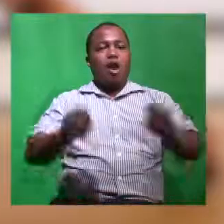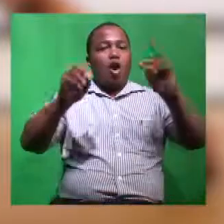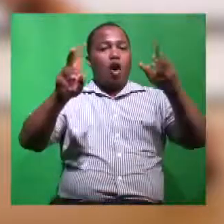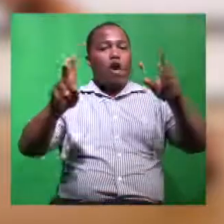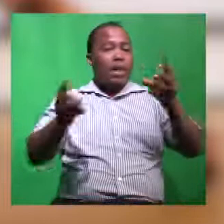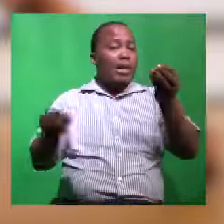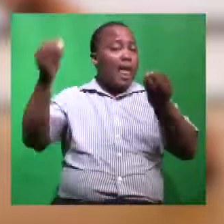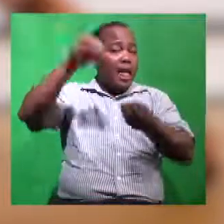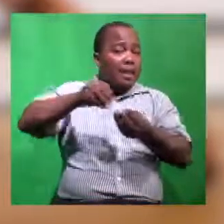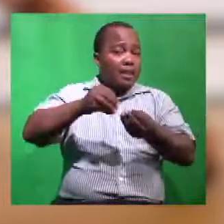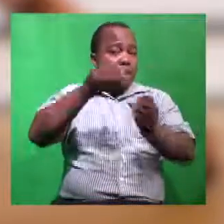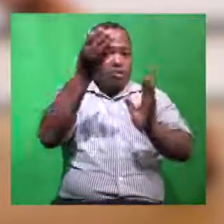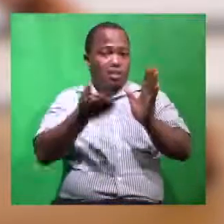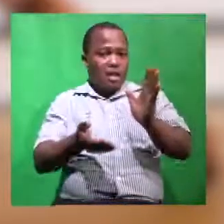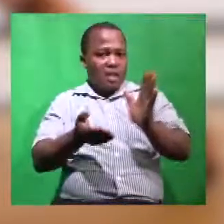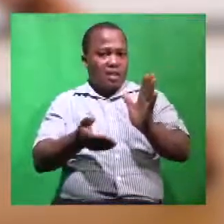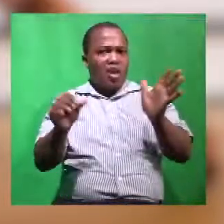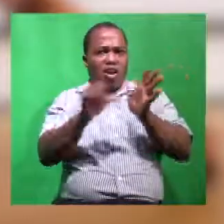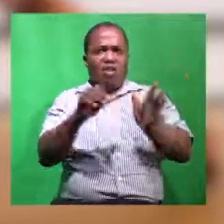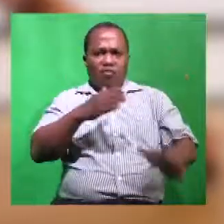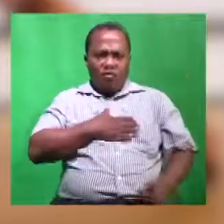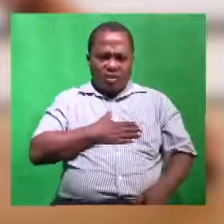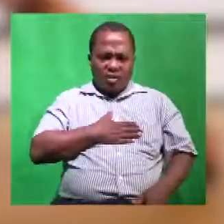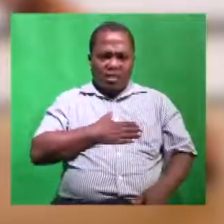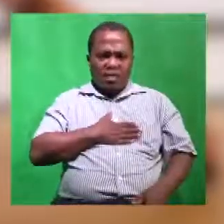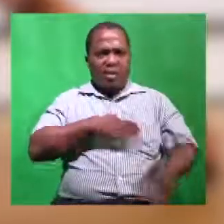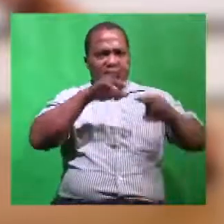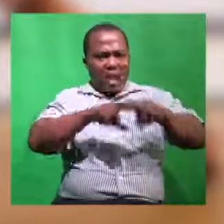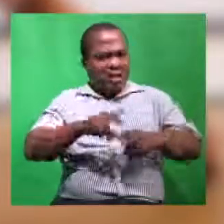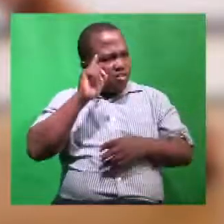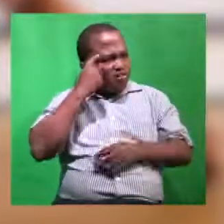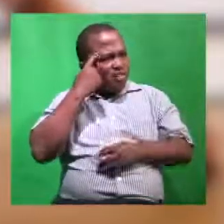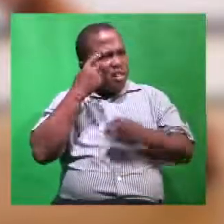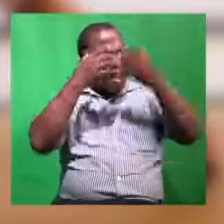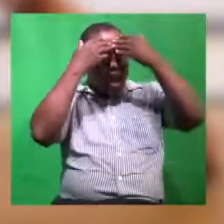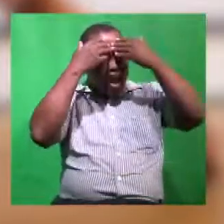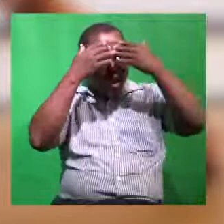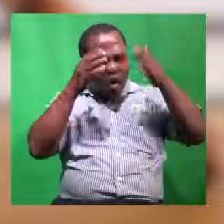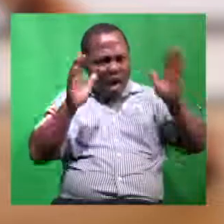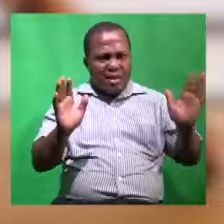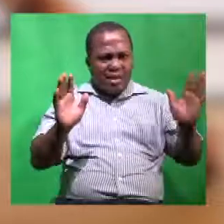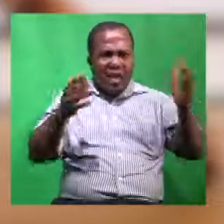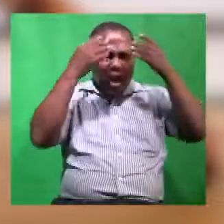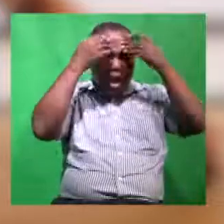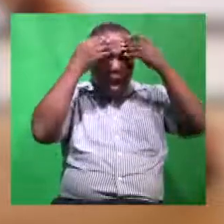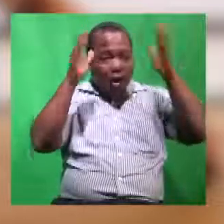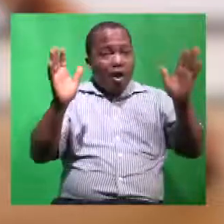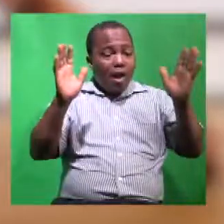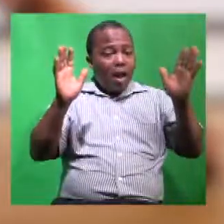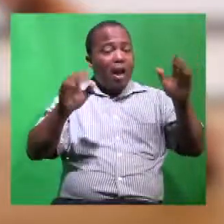In addition to that, my dear student, to inculcate a sense of awareness. Awareness has to be